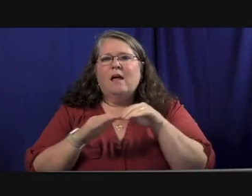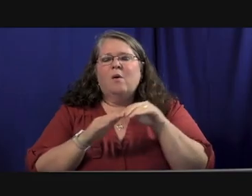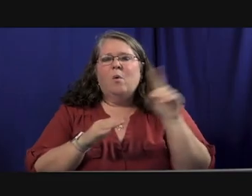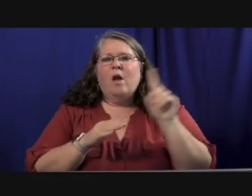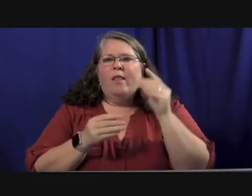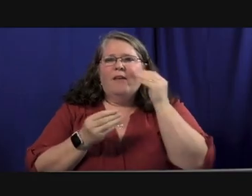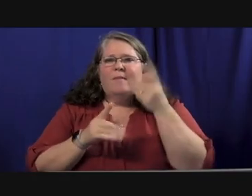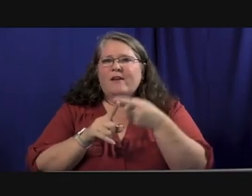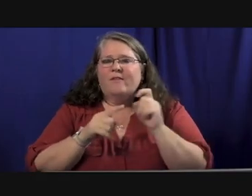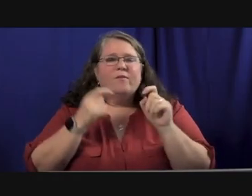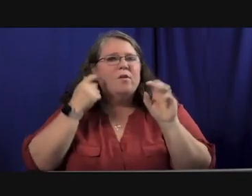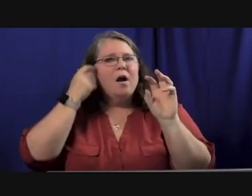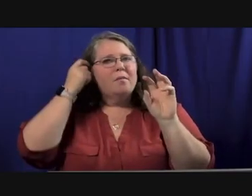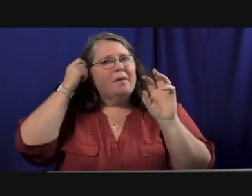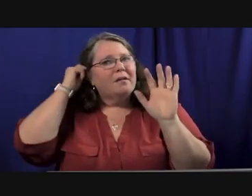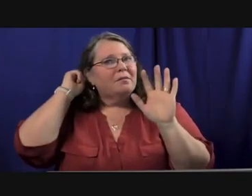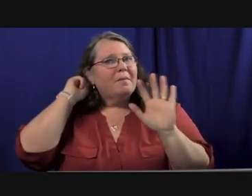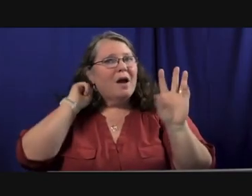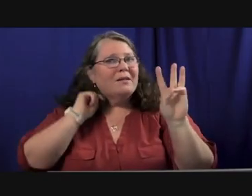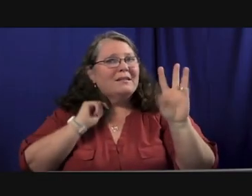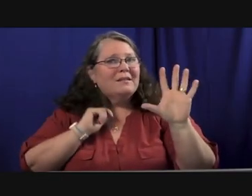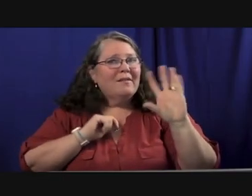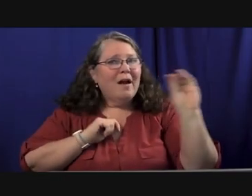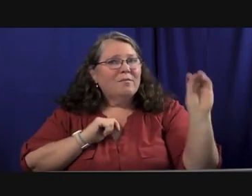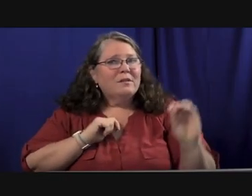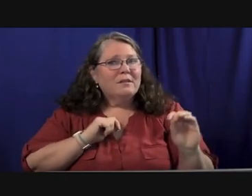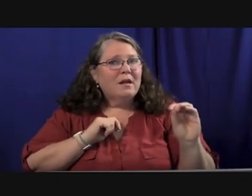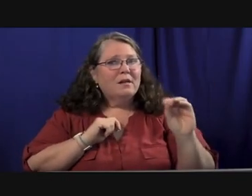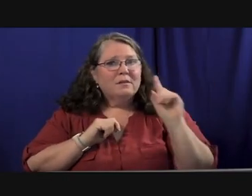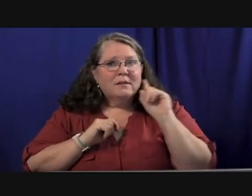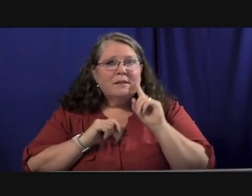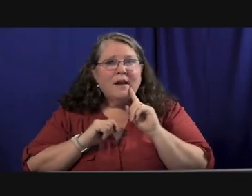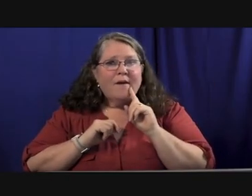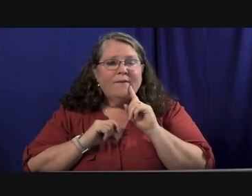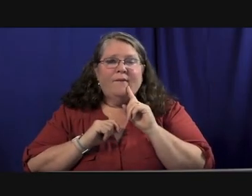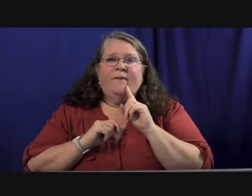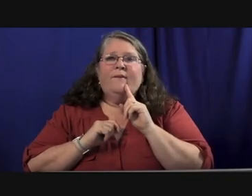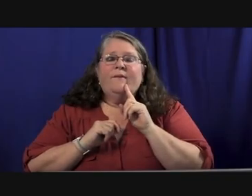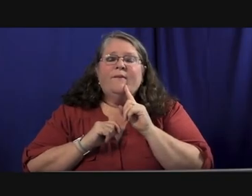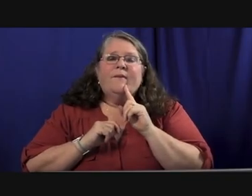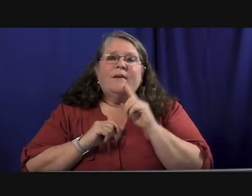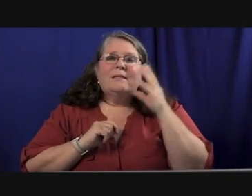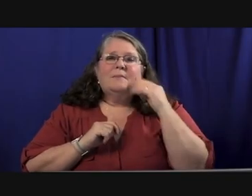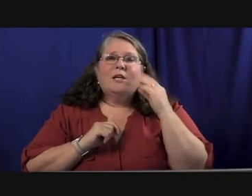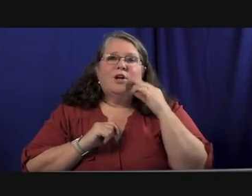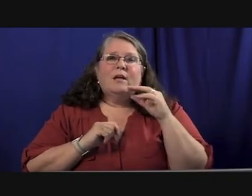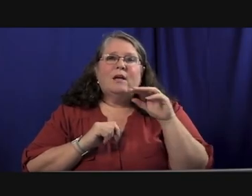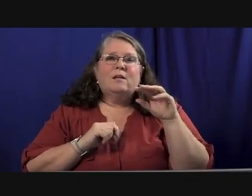I don't have a specific site, but it's about 65% of deaf